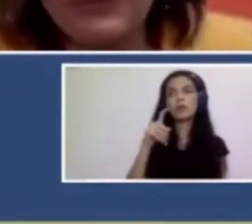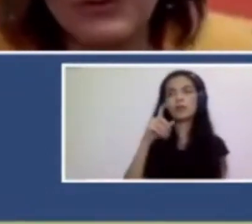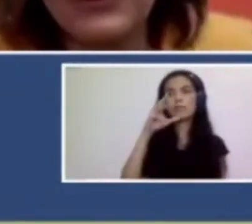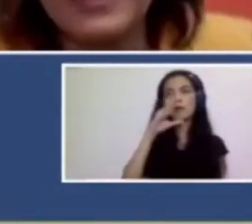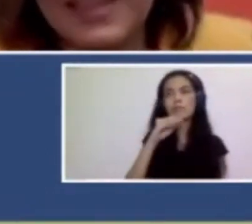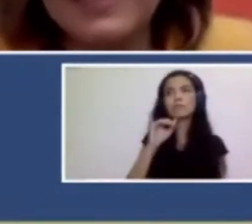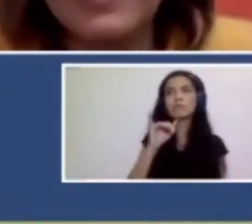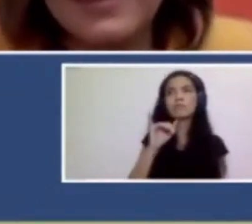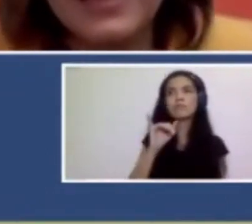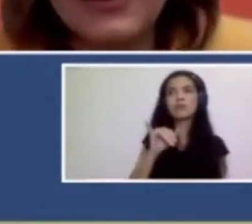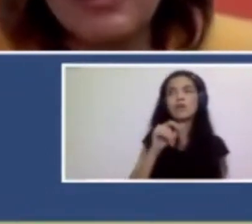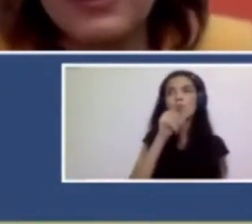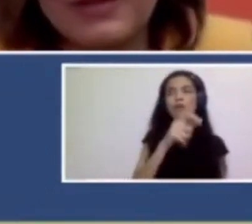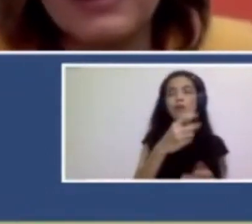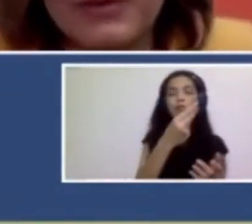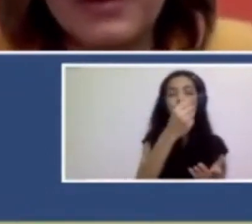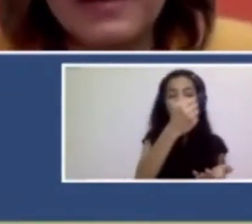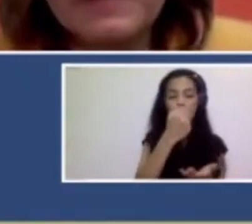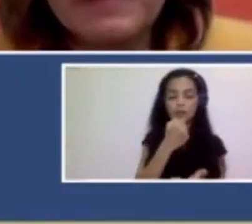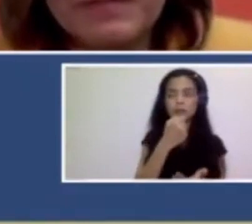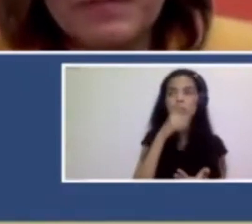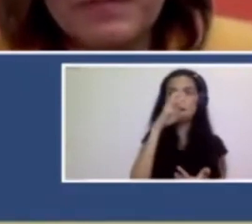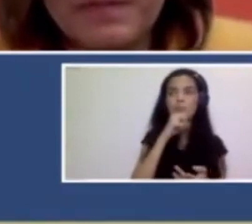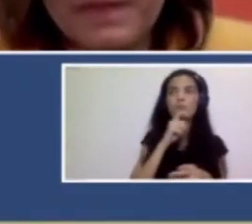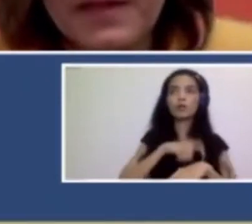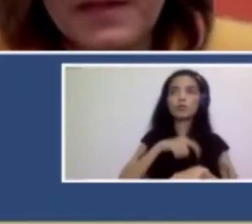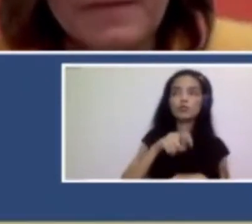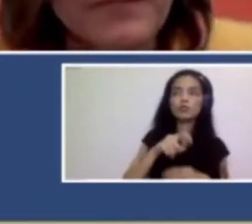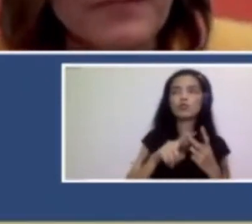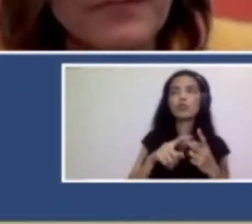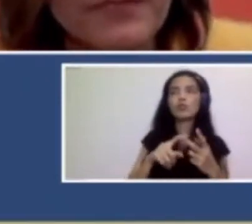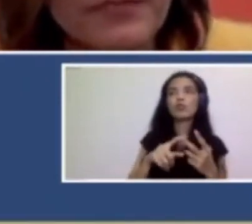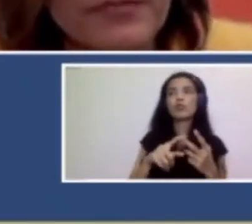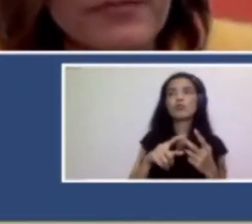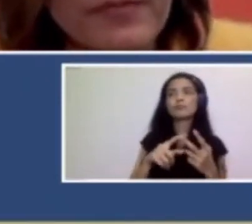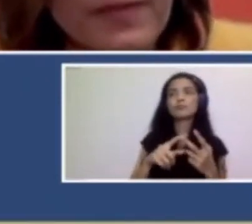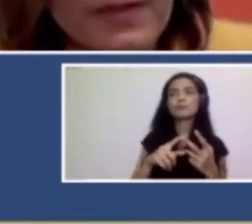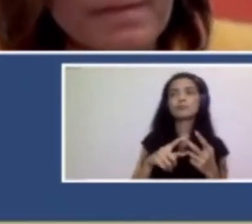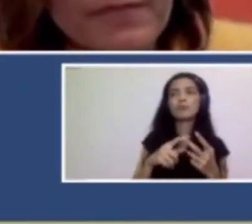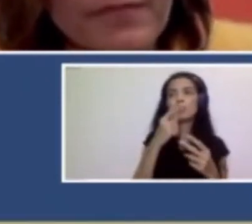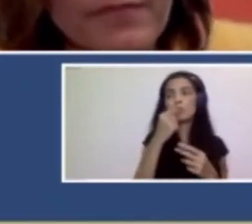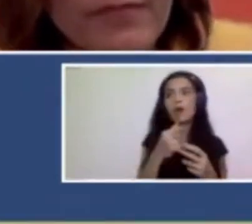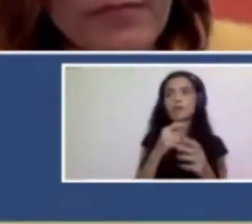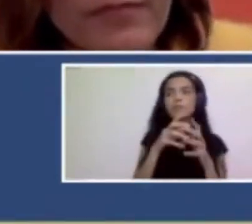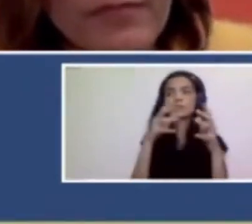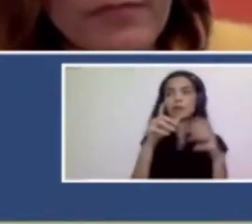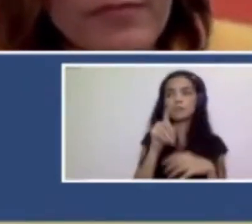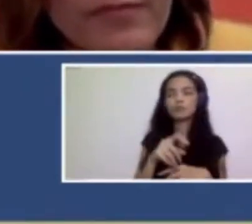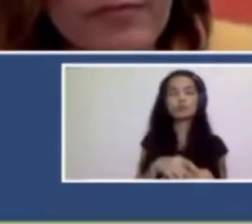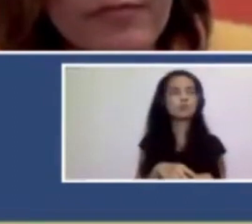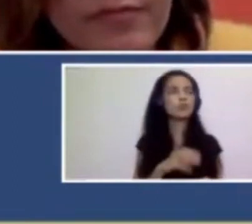money for doing that in a long period, you know. So in terms of the very short